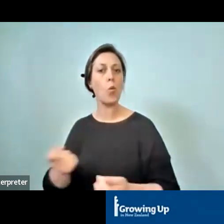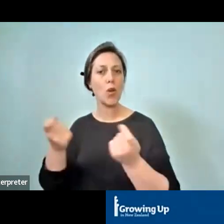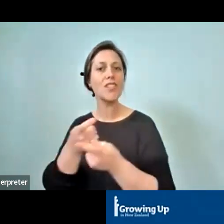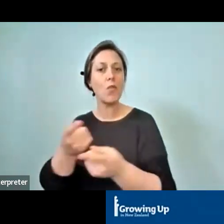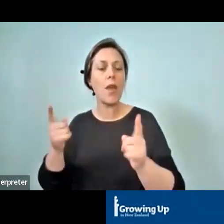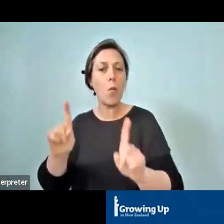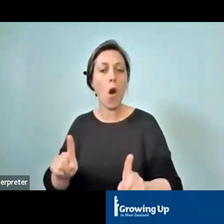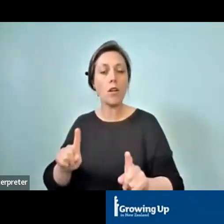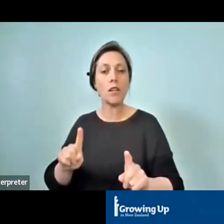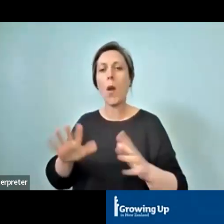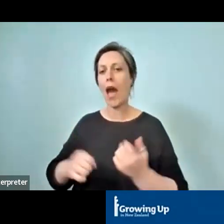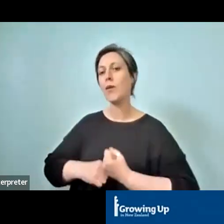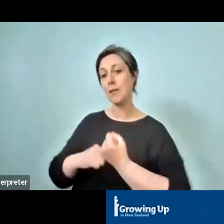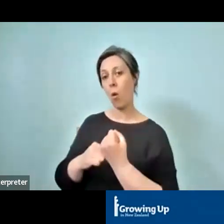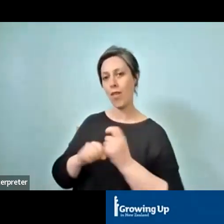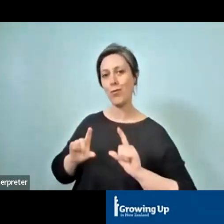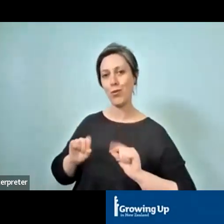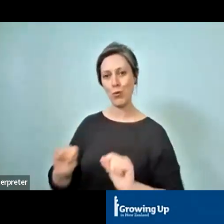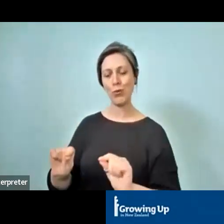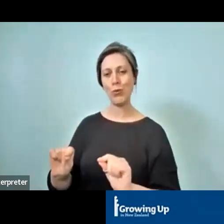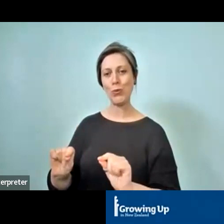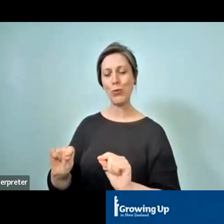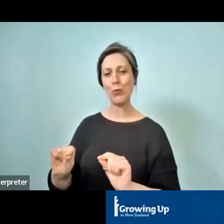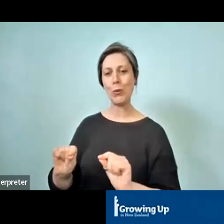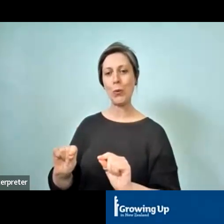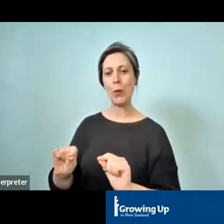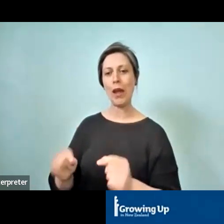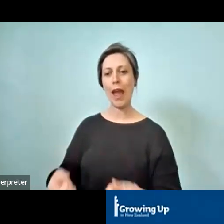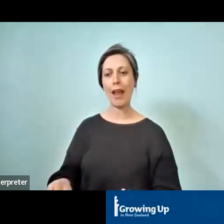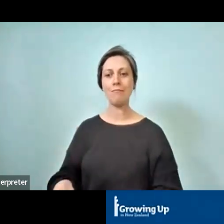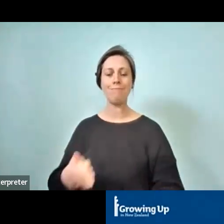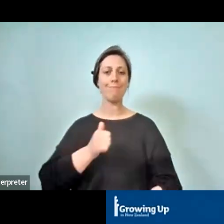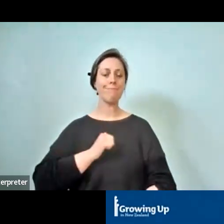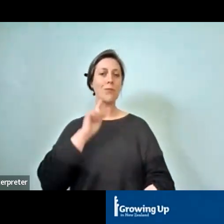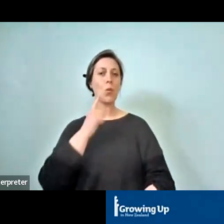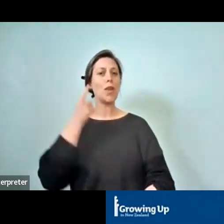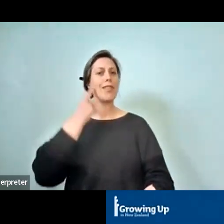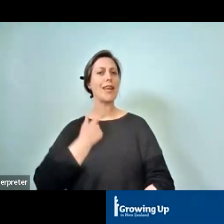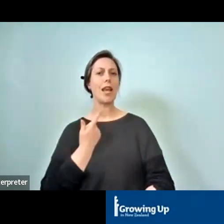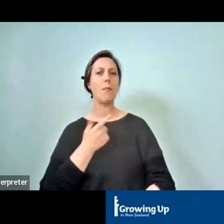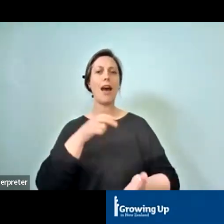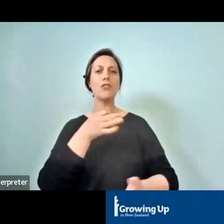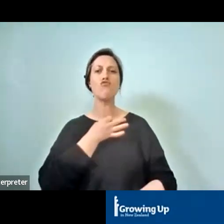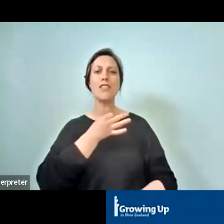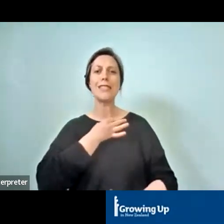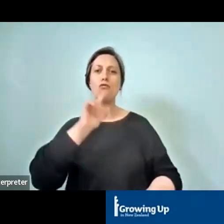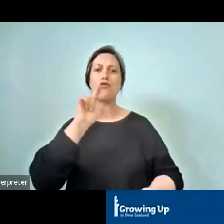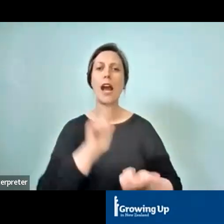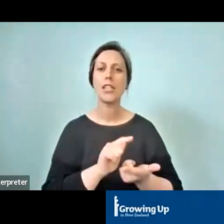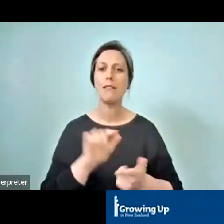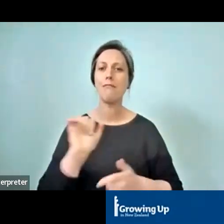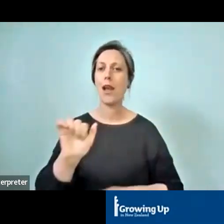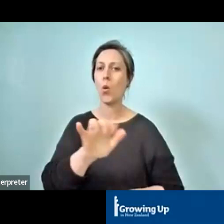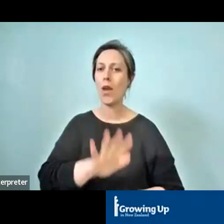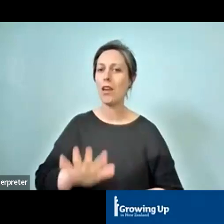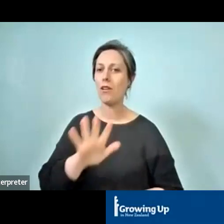and support them to do that, whilst perhaps some of the rest of us are thinking about the risk reduction particularly in your area that you